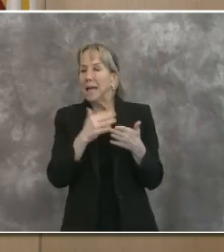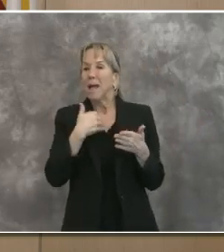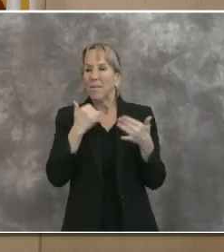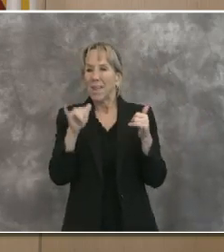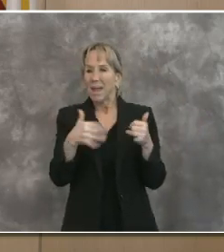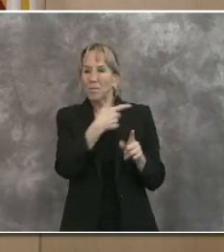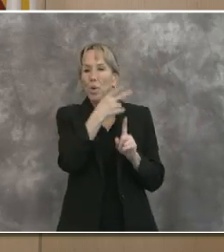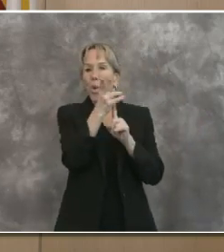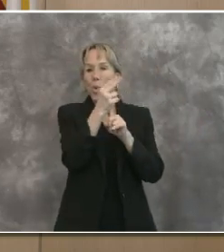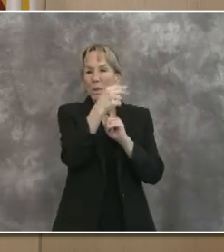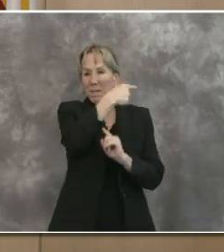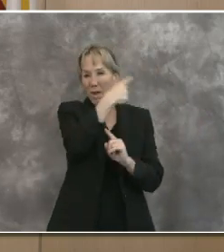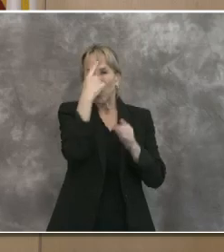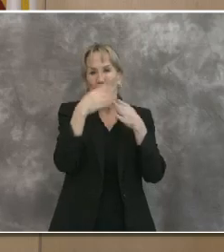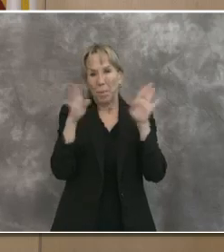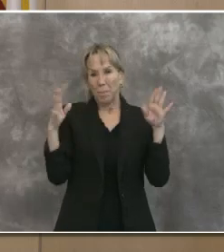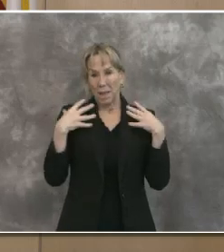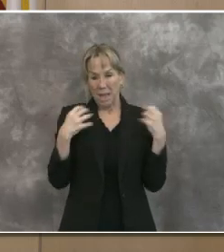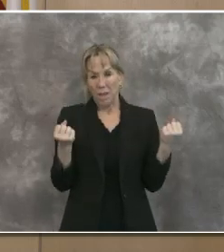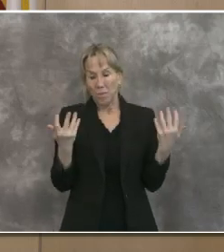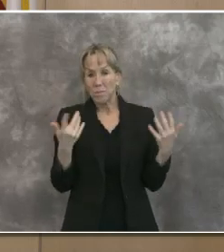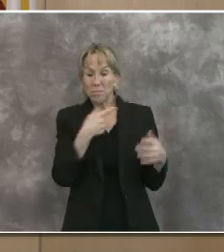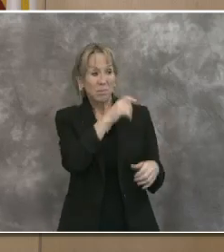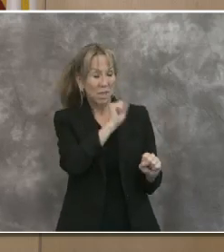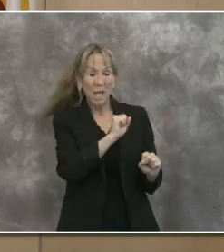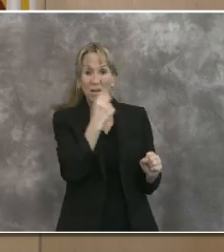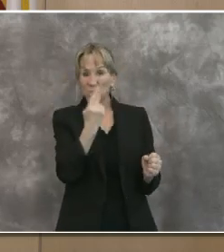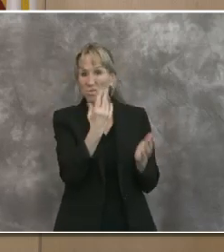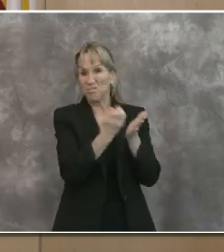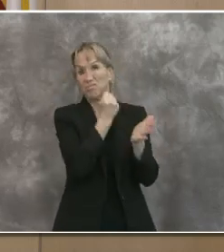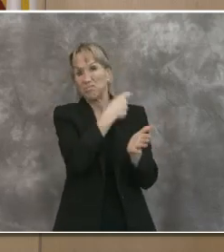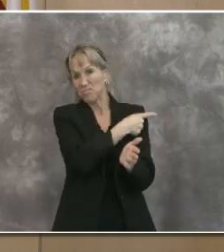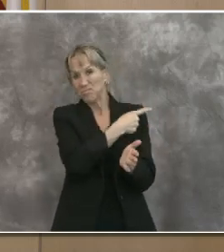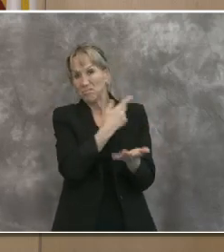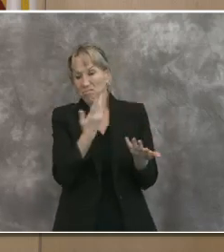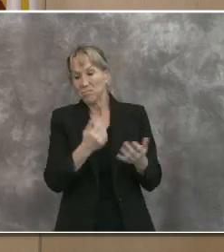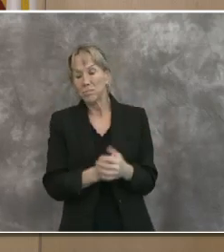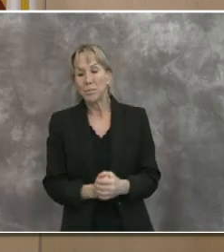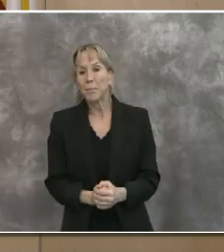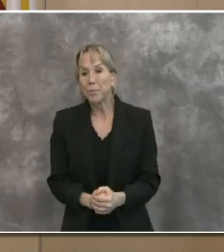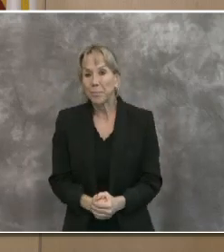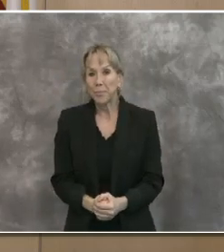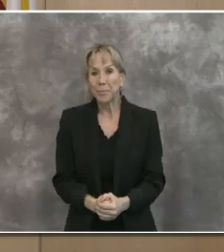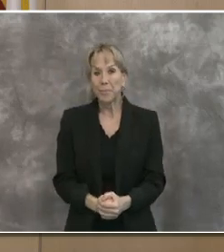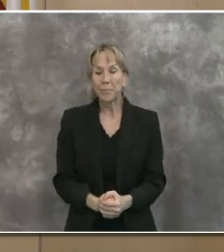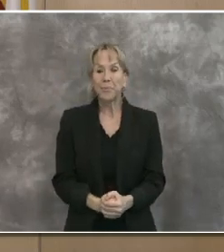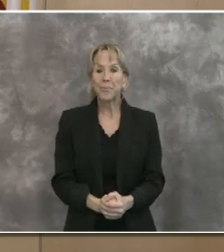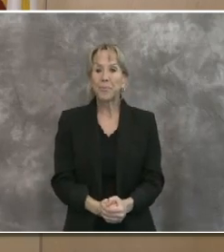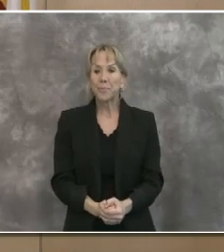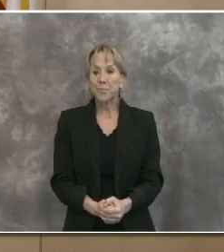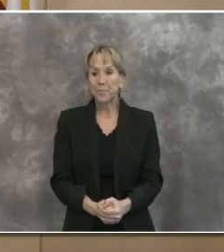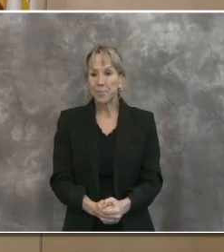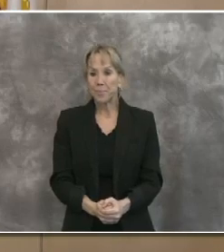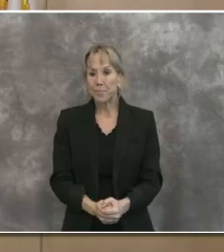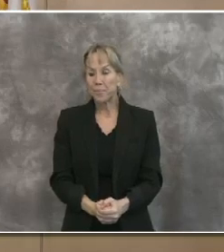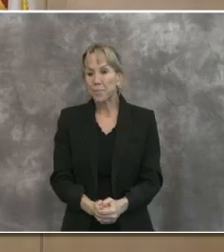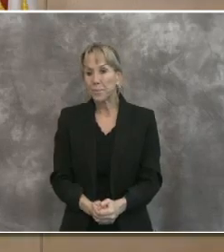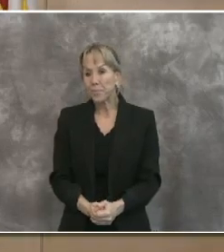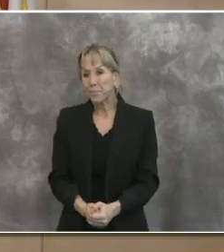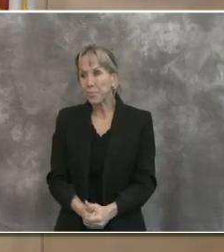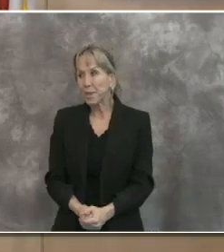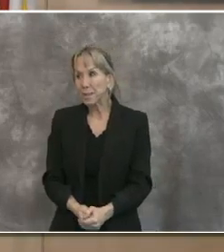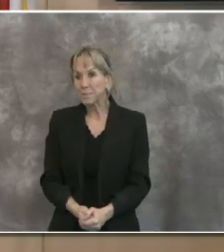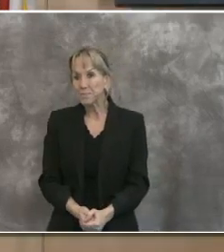health hotels would be a resource for those individuals as well. All right, thank you, Dr. Wood.